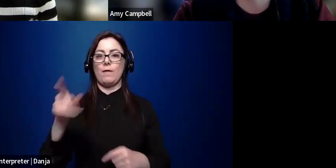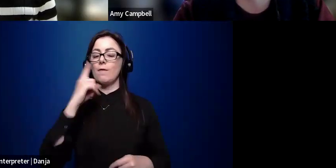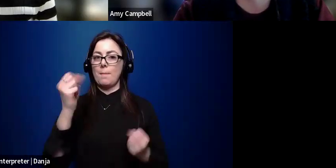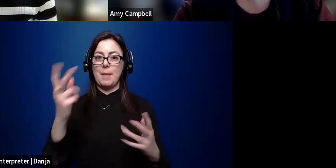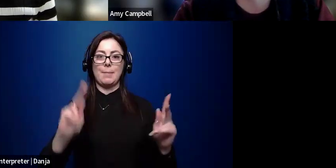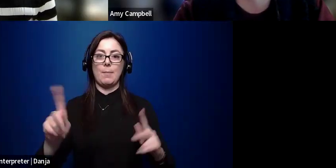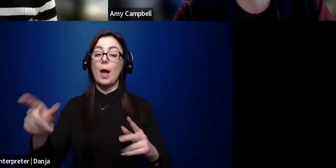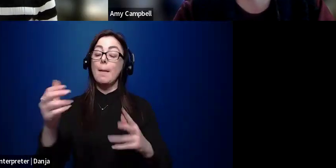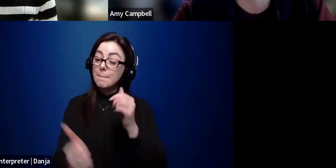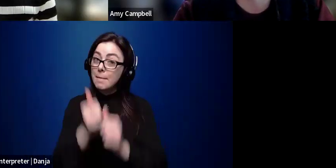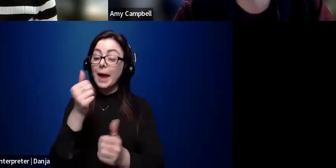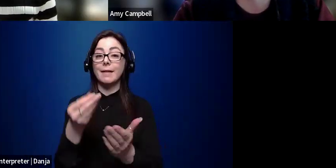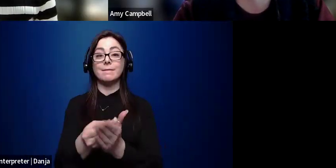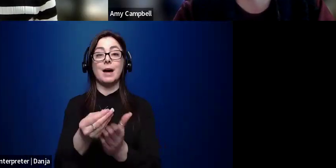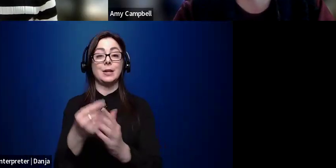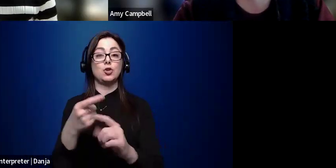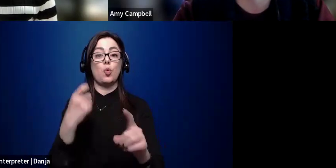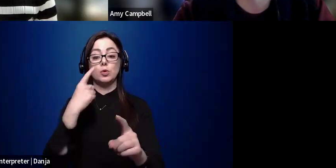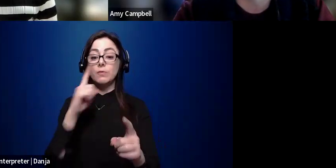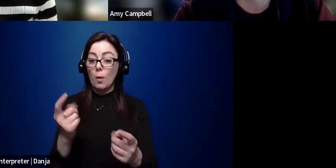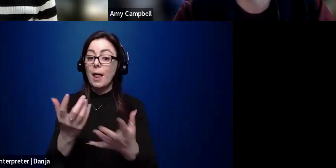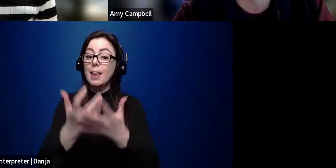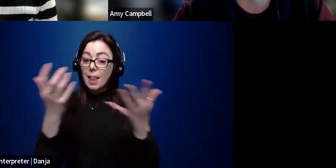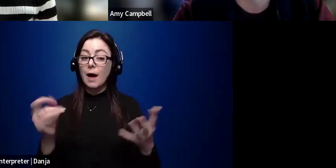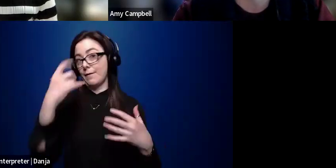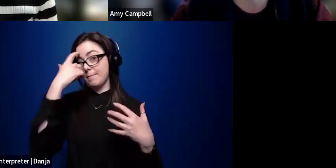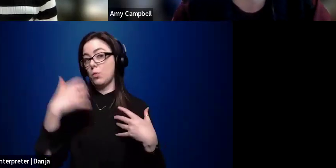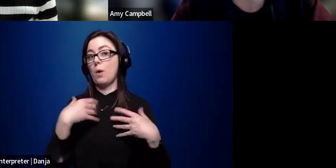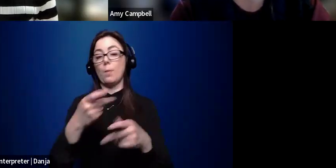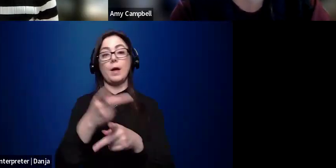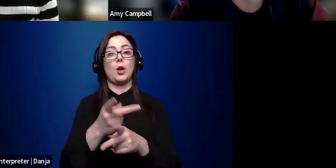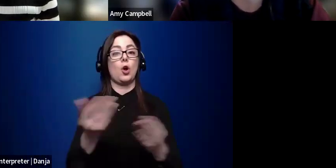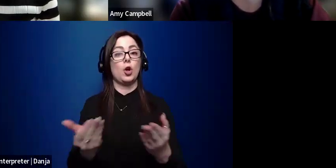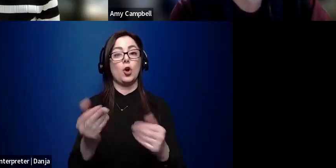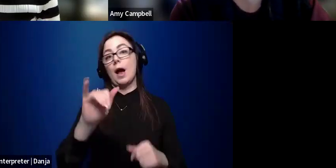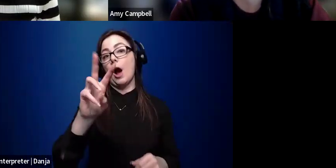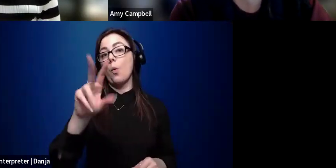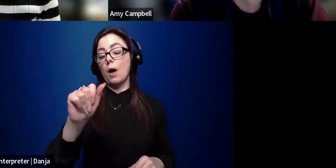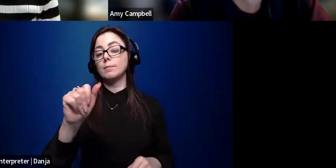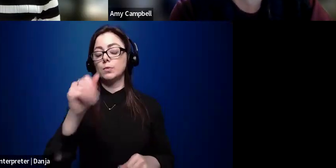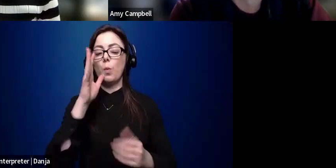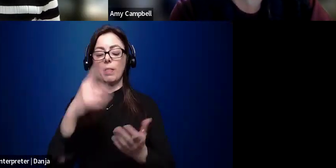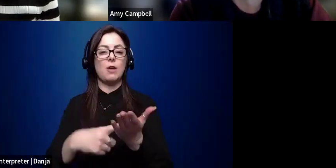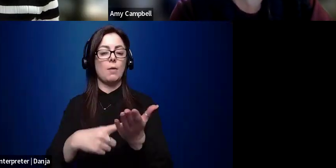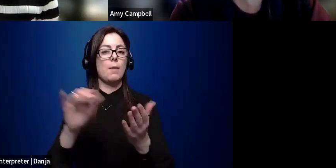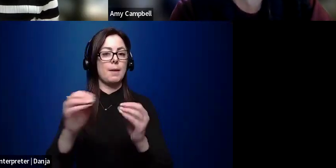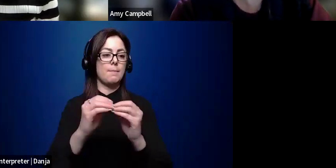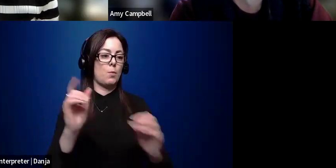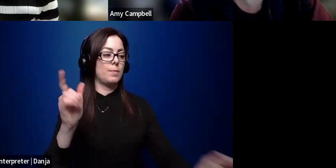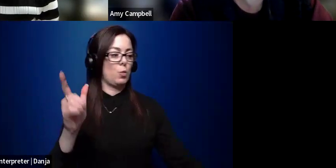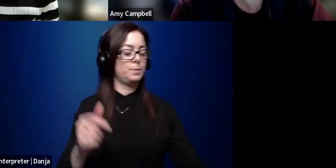for much mental health care in Iowa, which we I'll talk about a lot. So